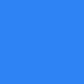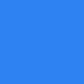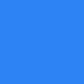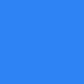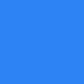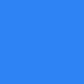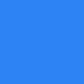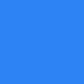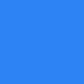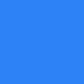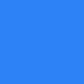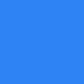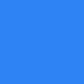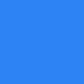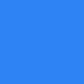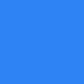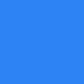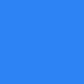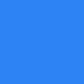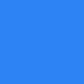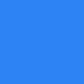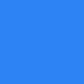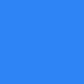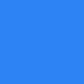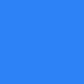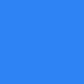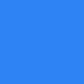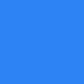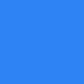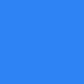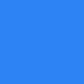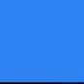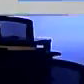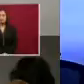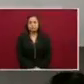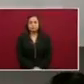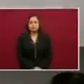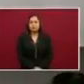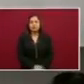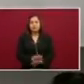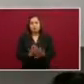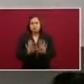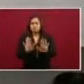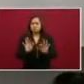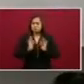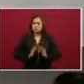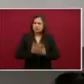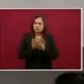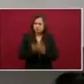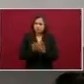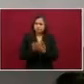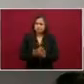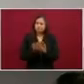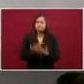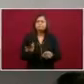sometimes you should just put a sock in it. That's what critics are saying about the Mexican president, who is making headlines by taking aim at women